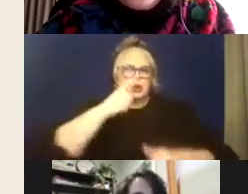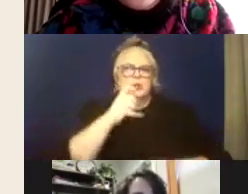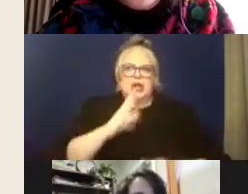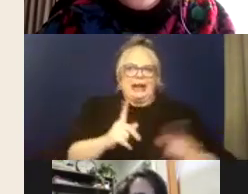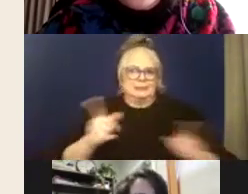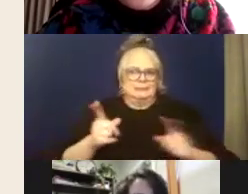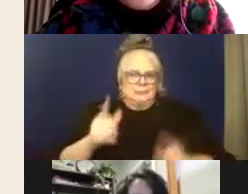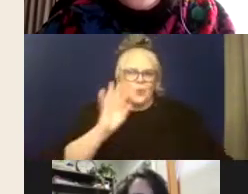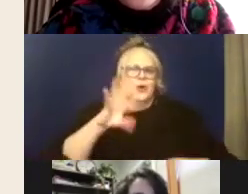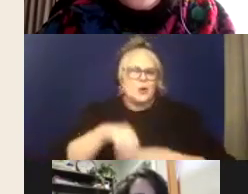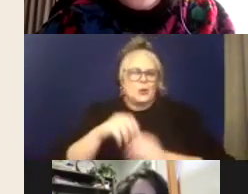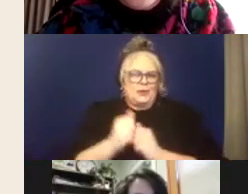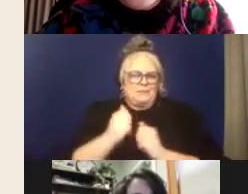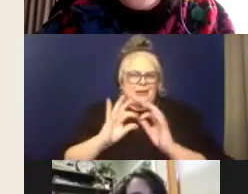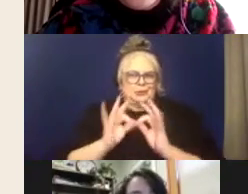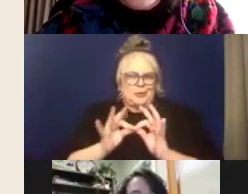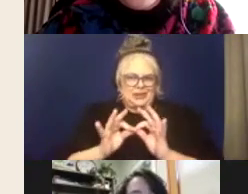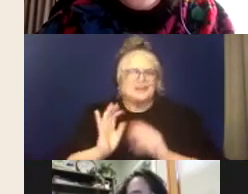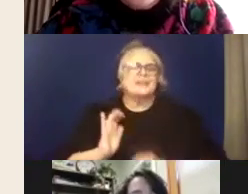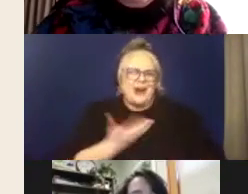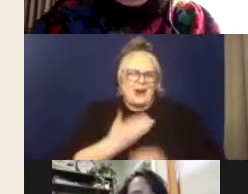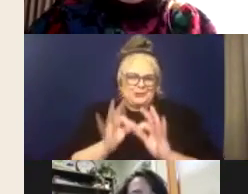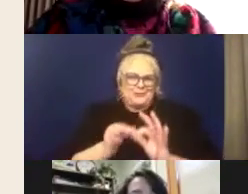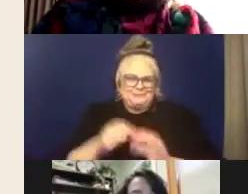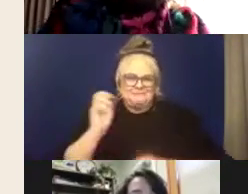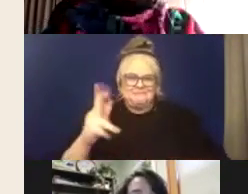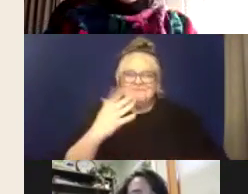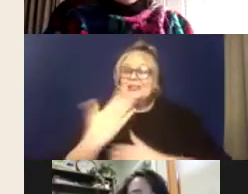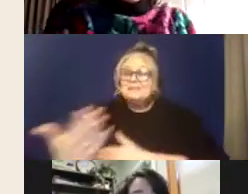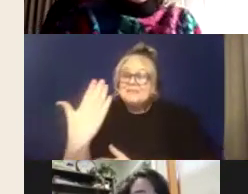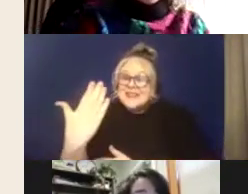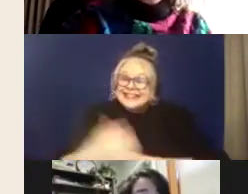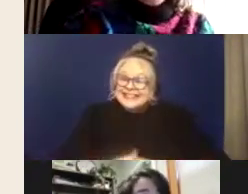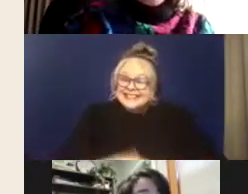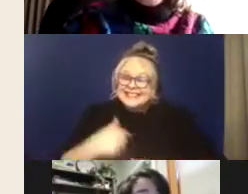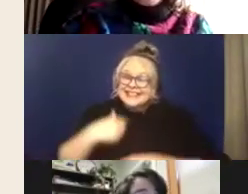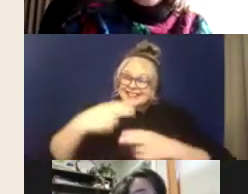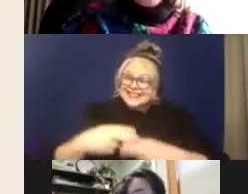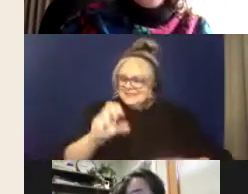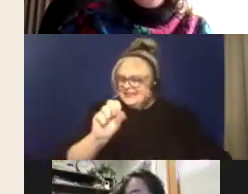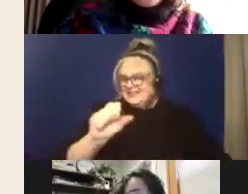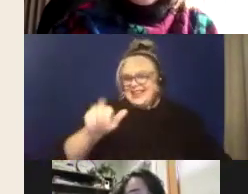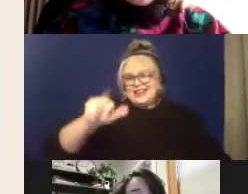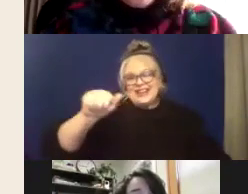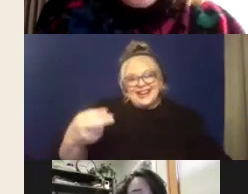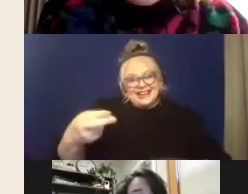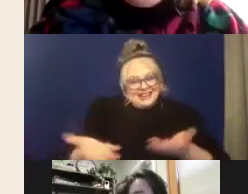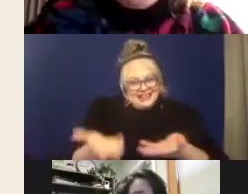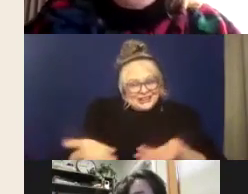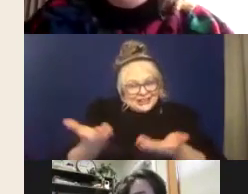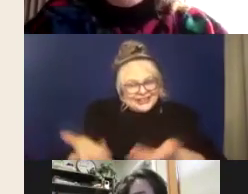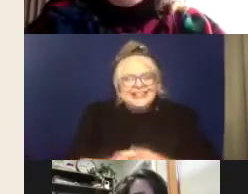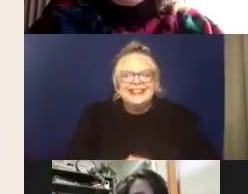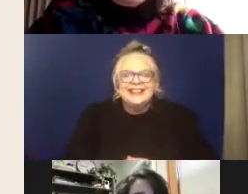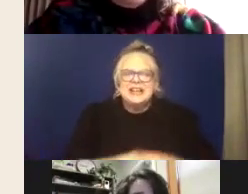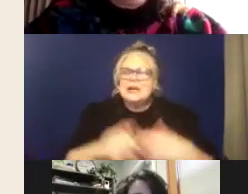All right. Good morning, all. This is Sarah. Um, it doesn't look like we have any other folks hanging out in the waiting